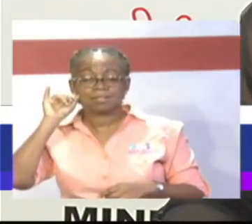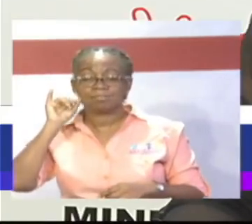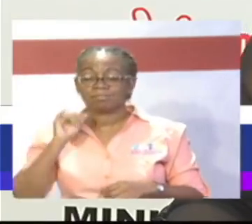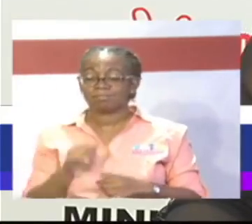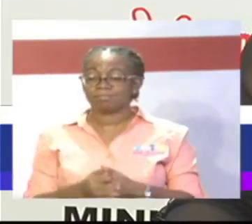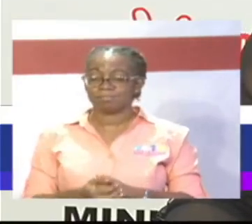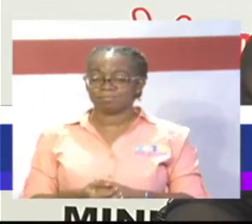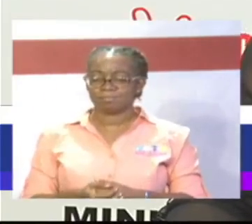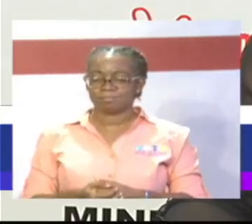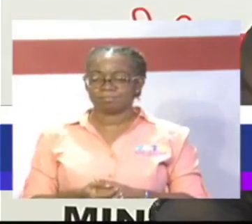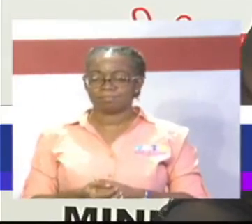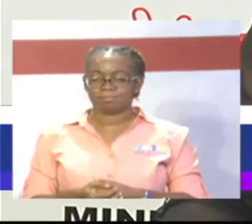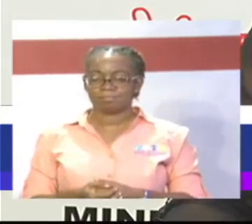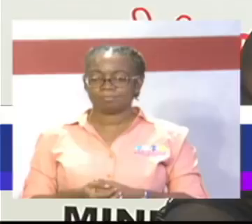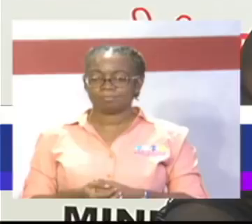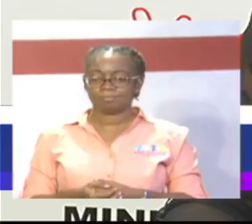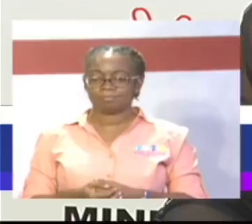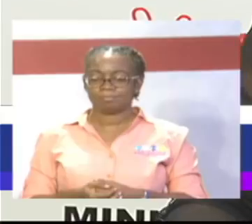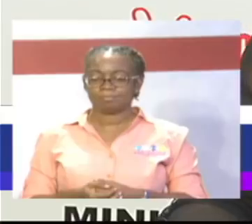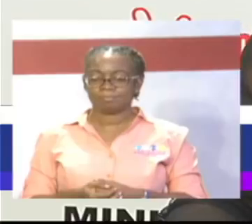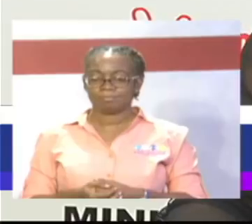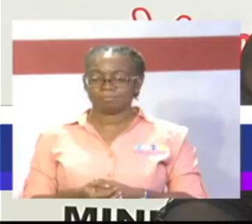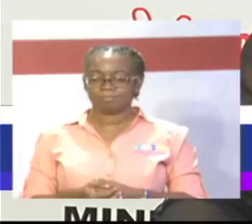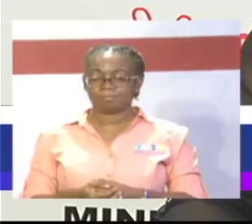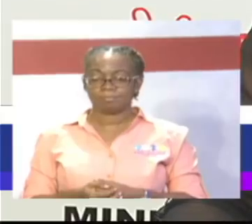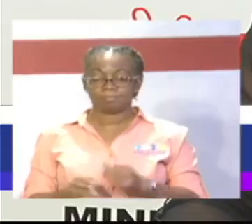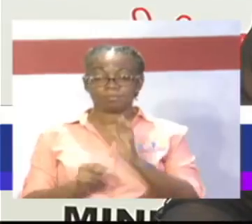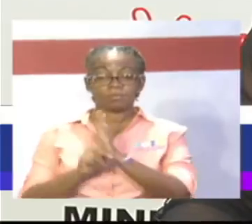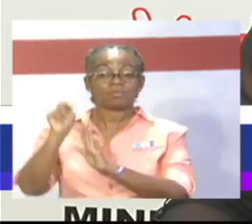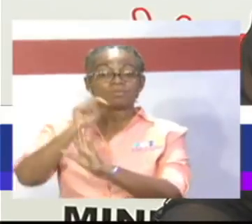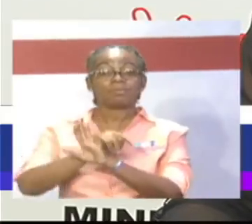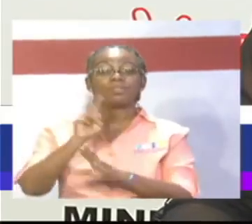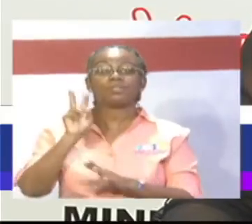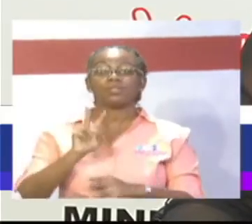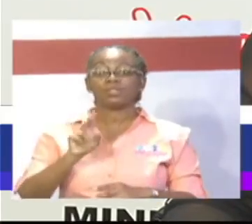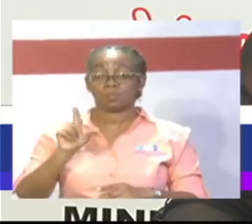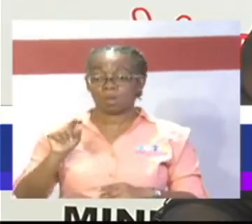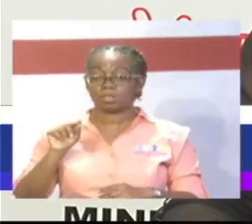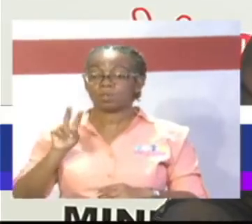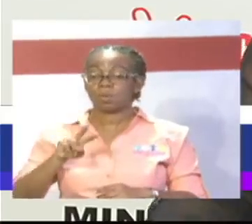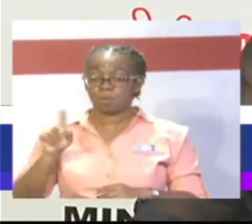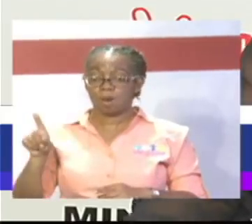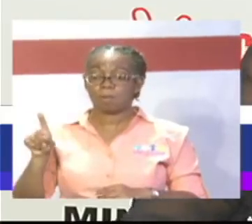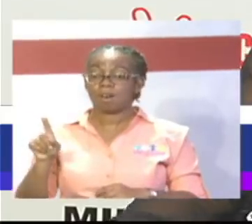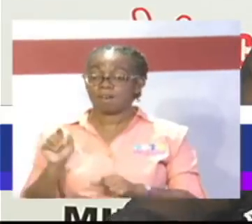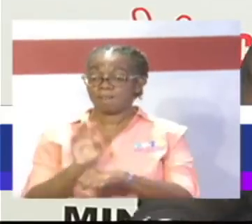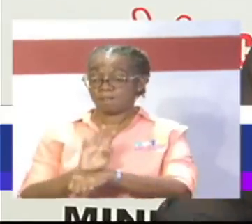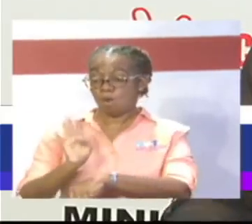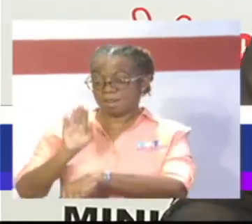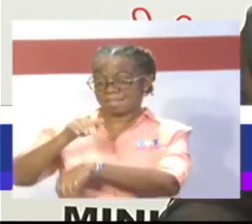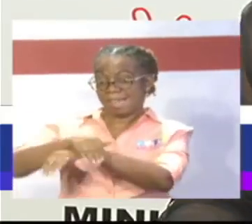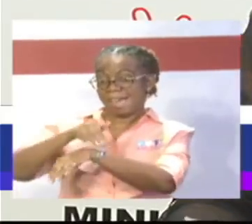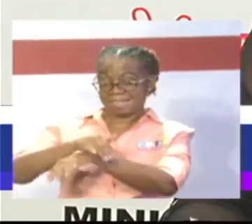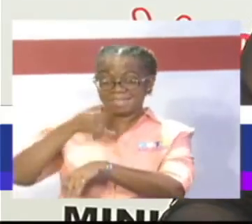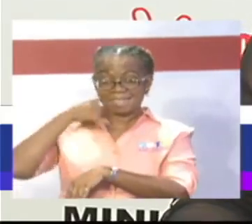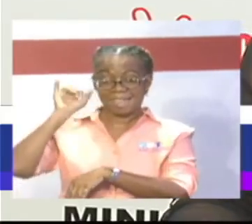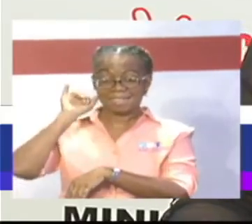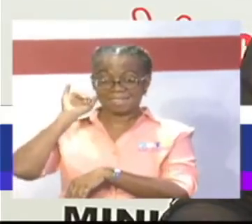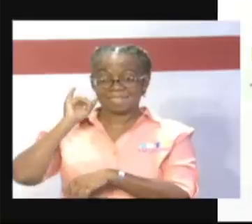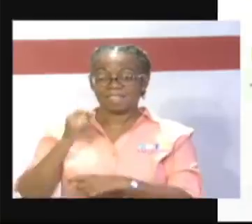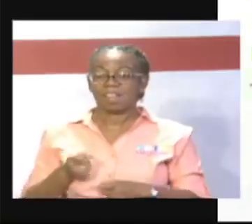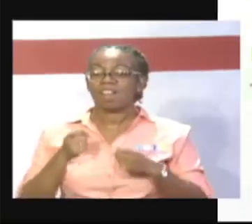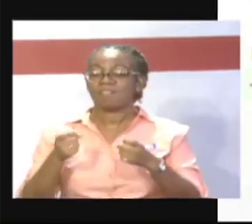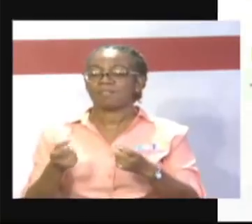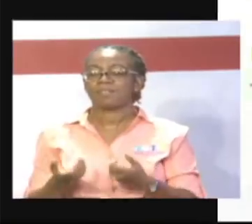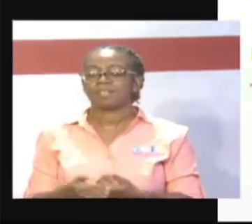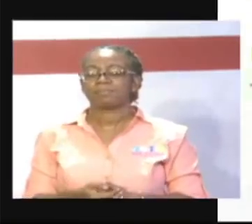which is as of the 2nd of November 2021 at 4 p.m. So I'll now move to that slide on